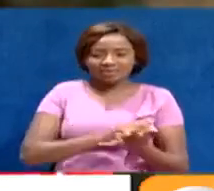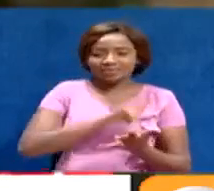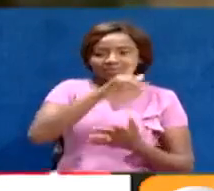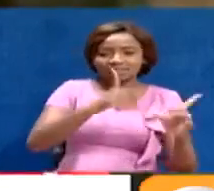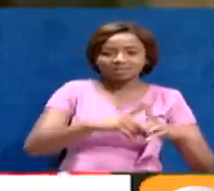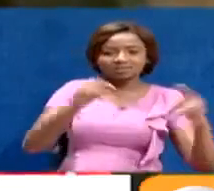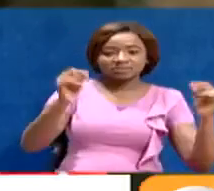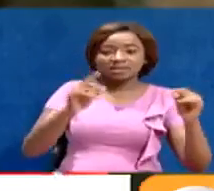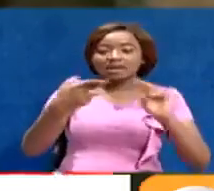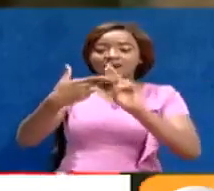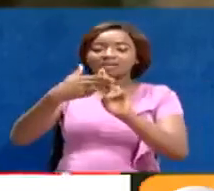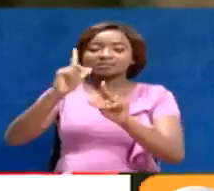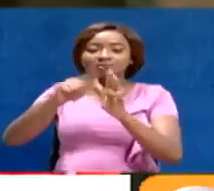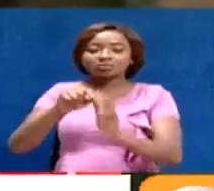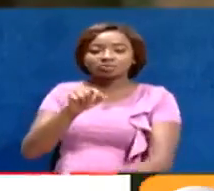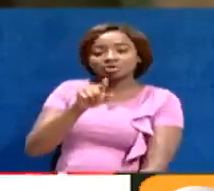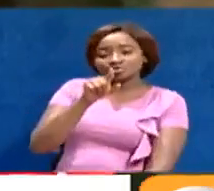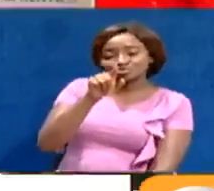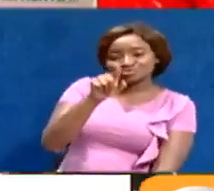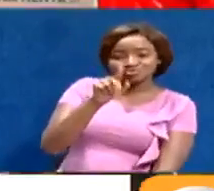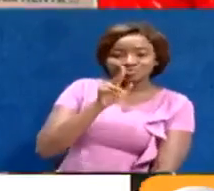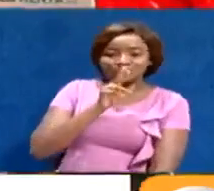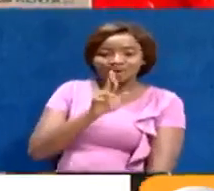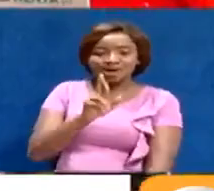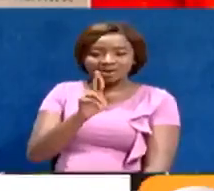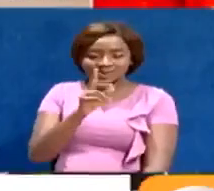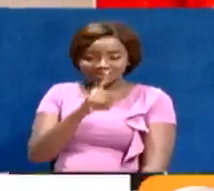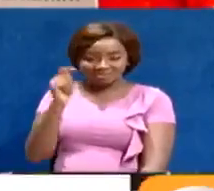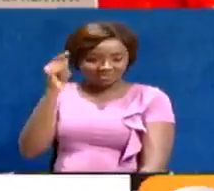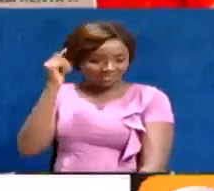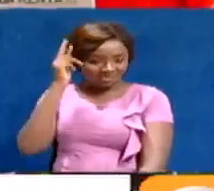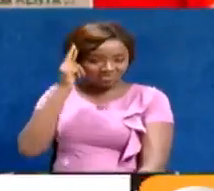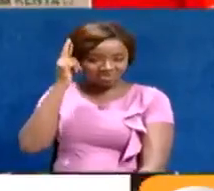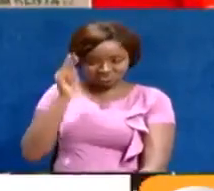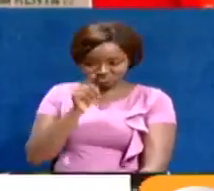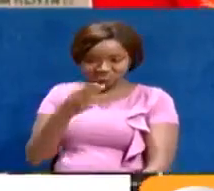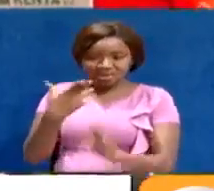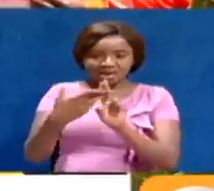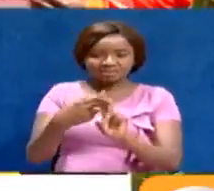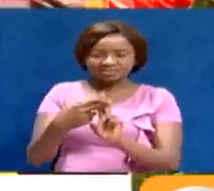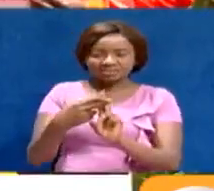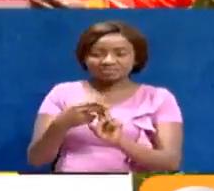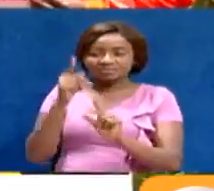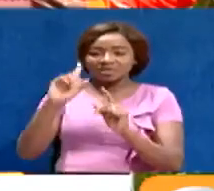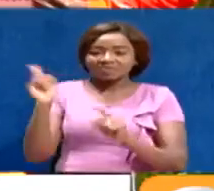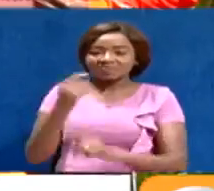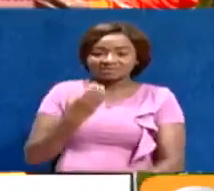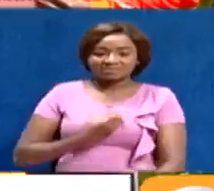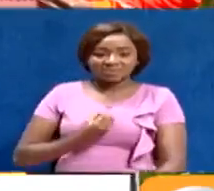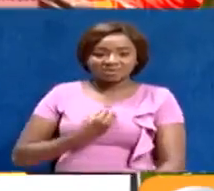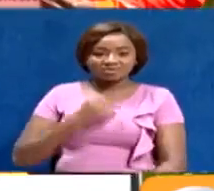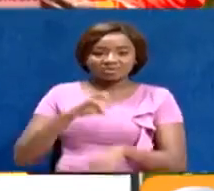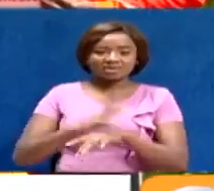hashtag is "You Are the Reason." Kenya's Olympic journey started in Tokyo with the first medal way back